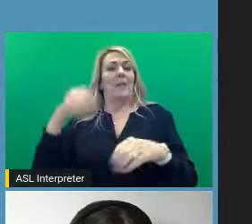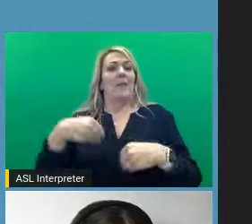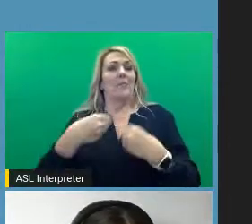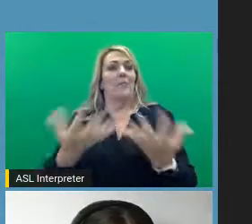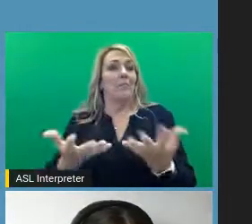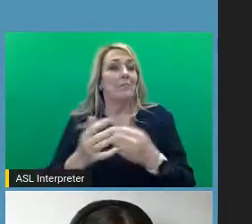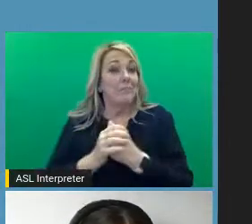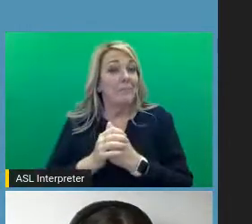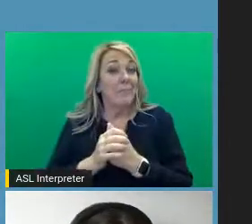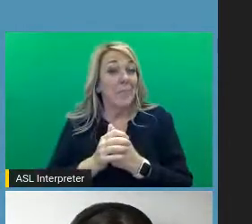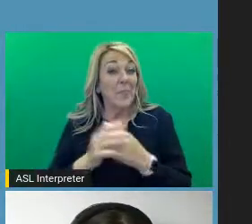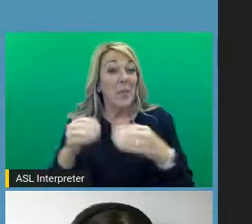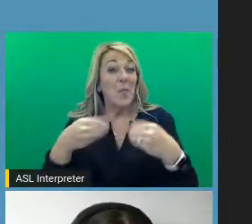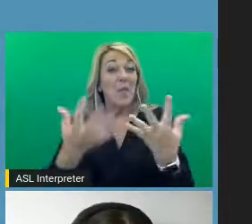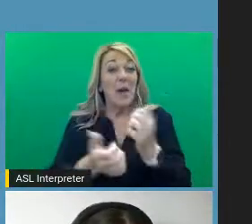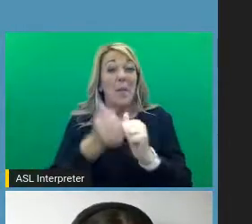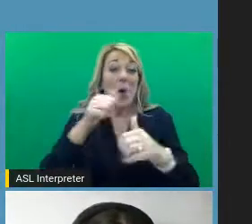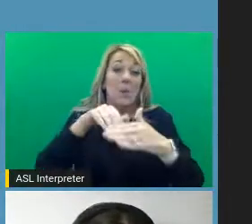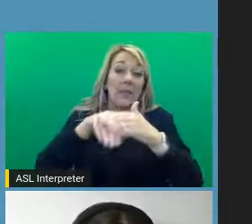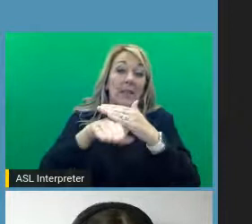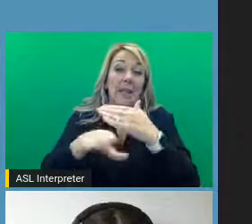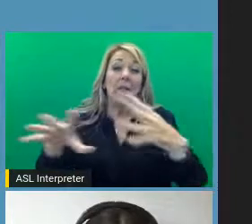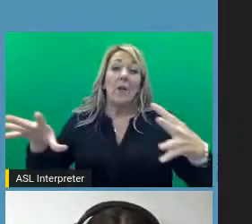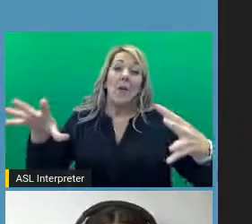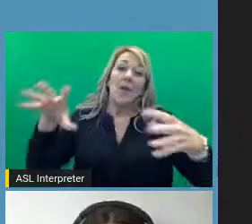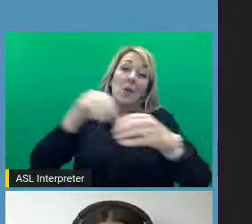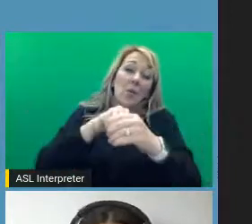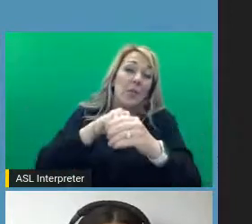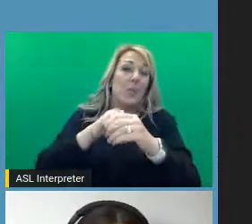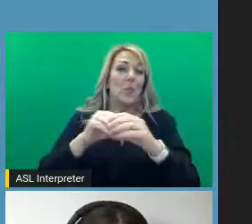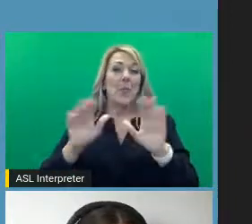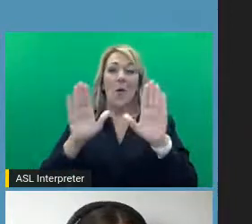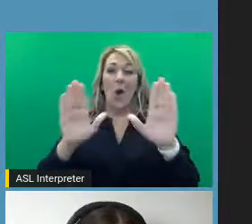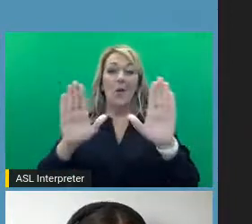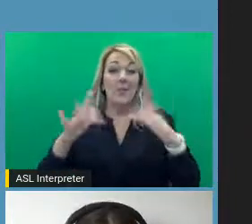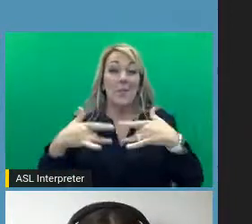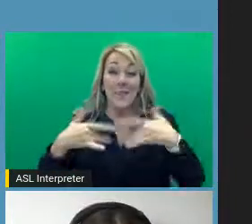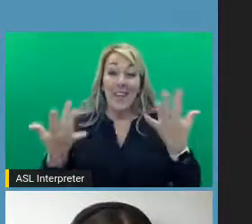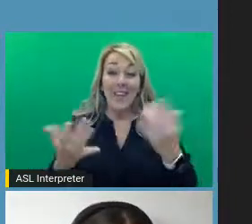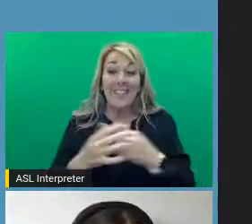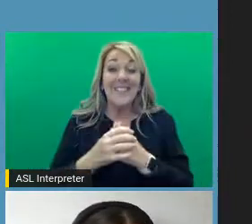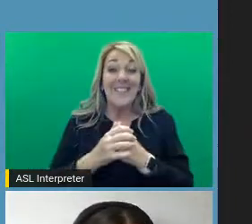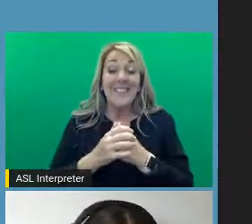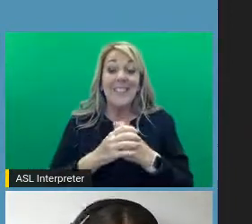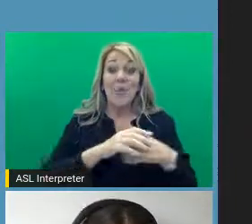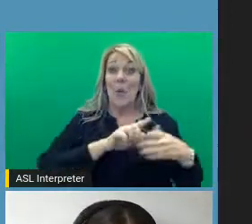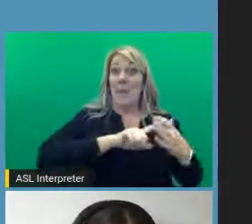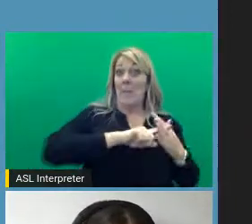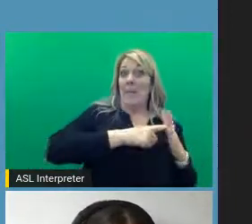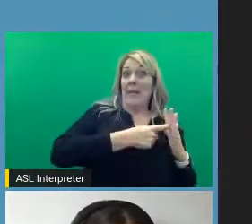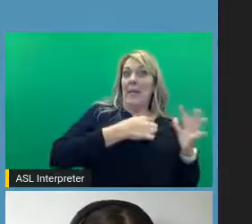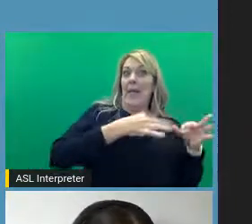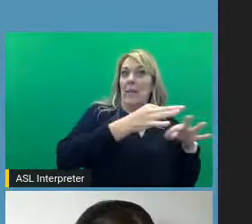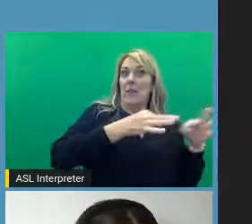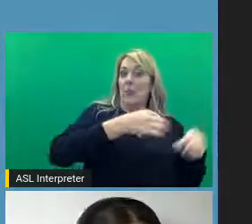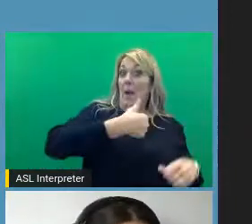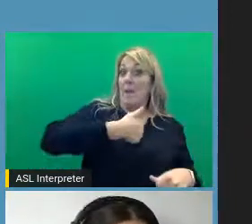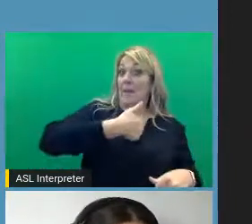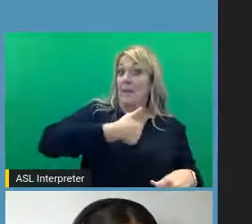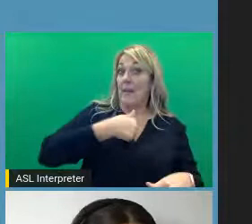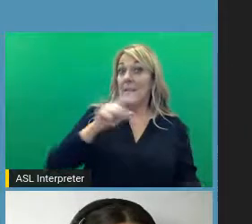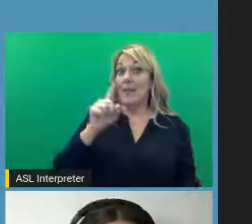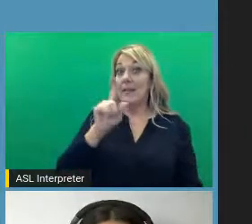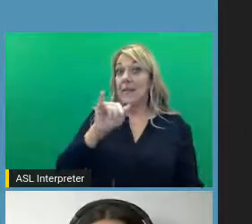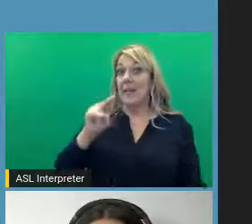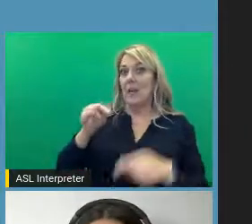most accessible, inclusive, awesome event that we can do. And so at the beginning of this, I described myself, Zinnia